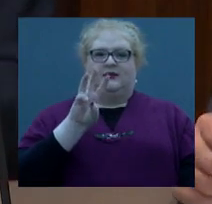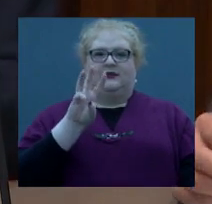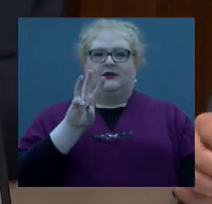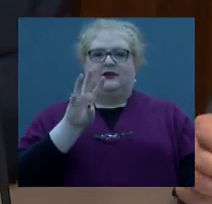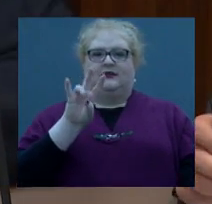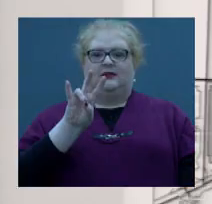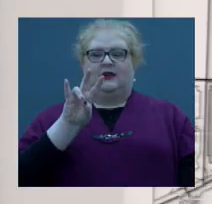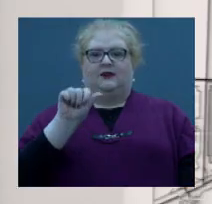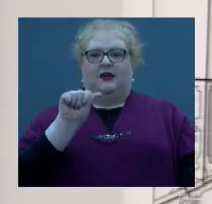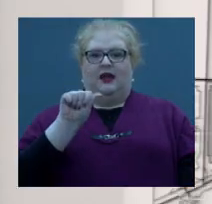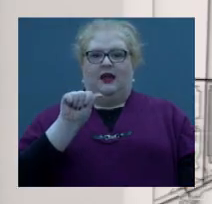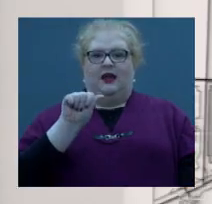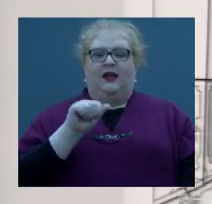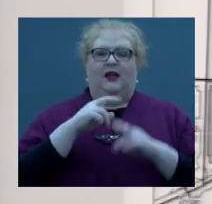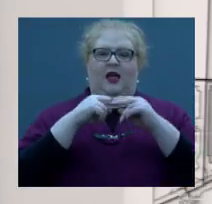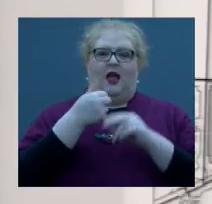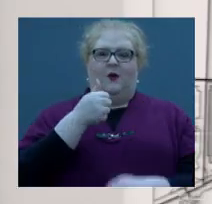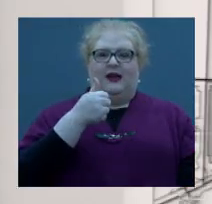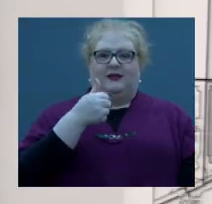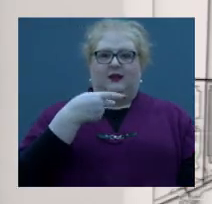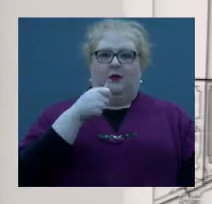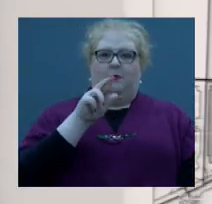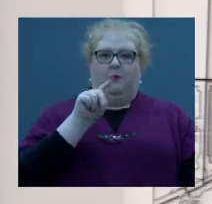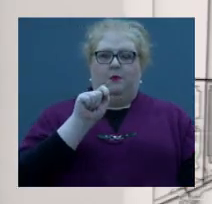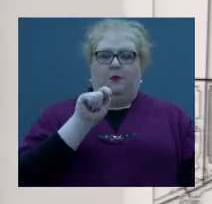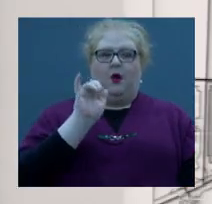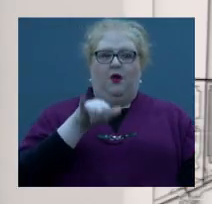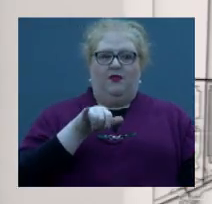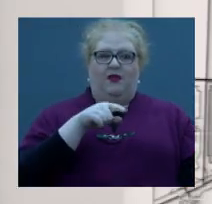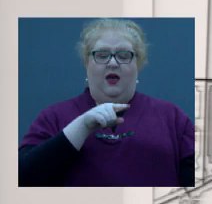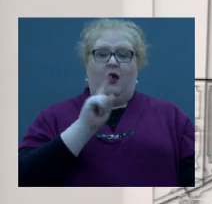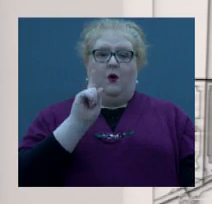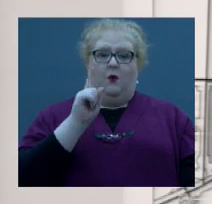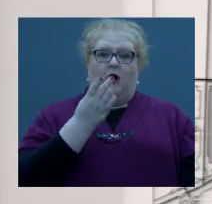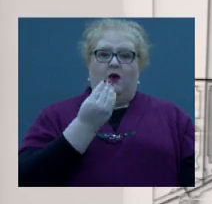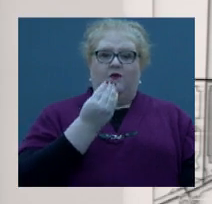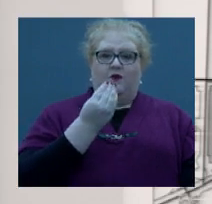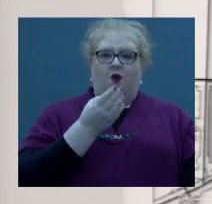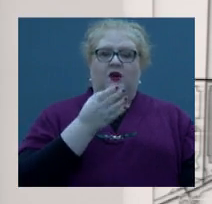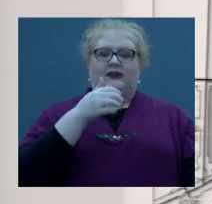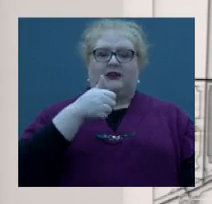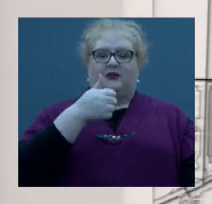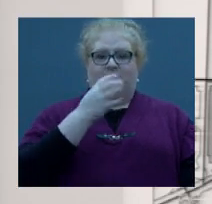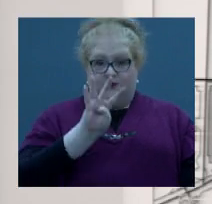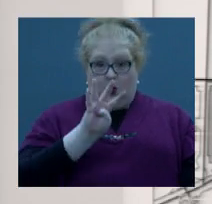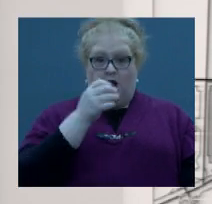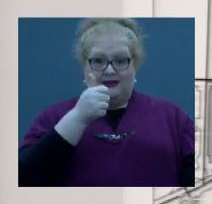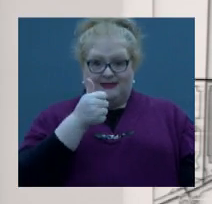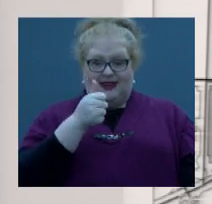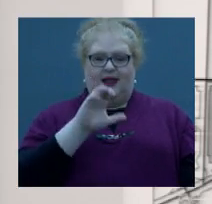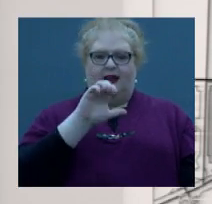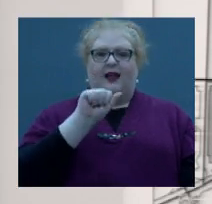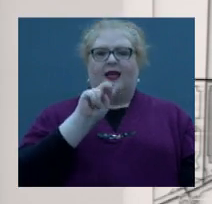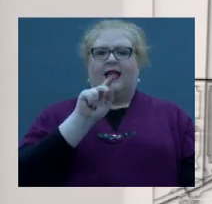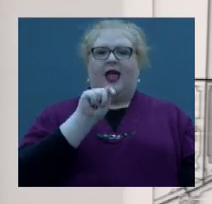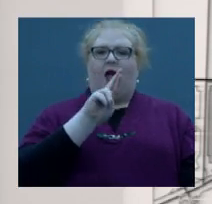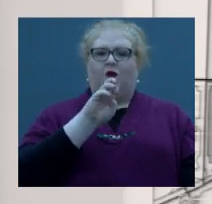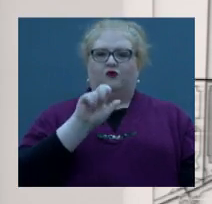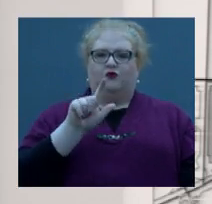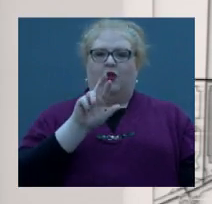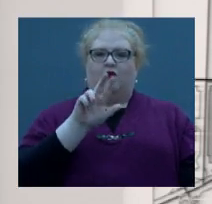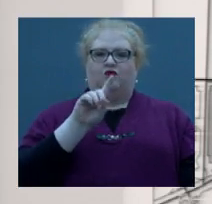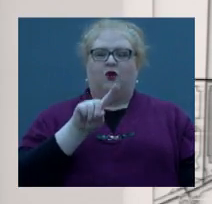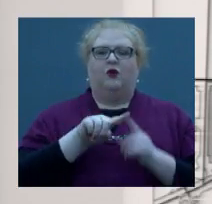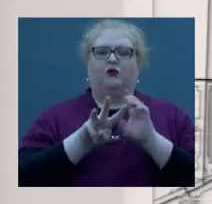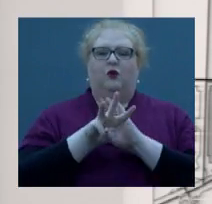Z-7667-A, the Highway 10 Business Park Revised Short Form PCD, located at 14410 Cantrell Road. A request to withdraw